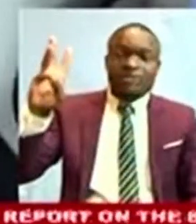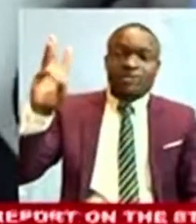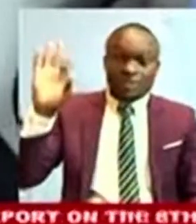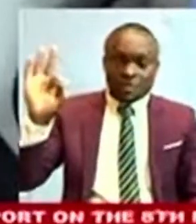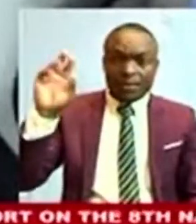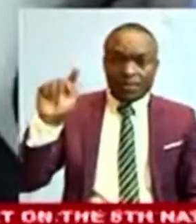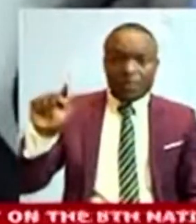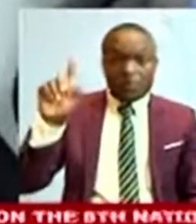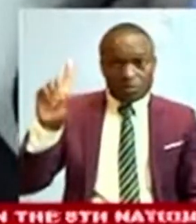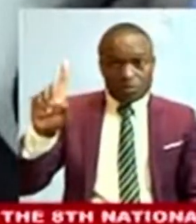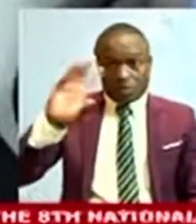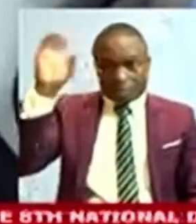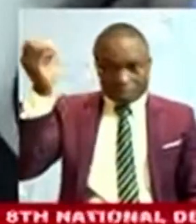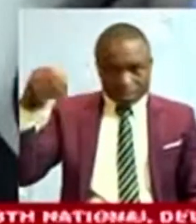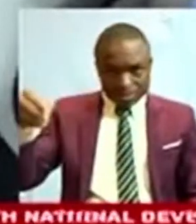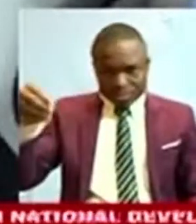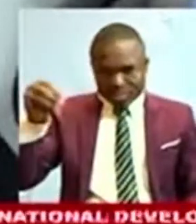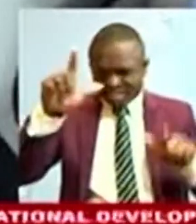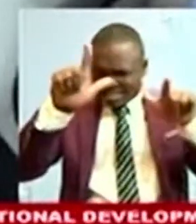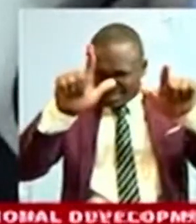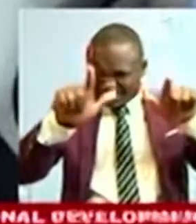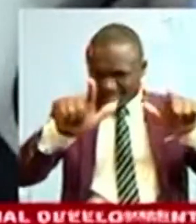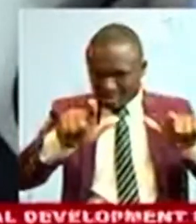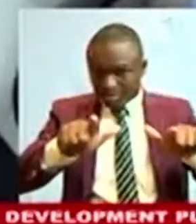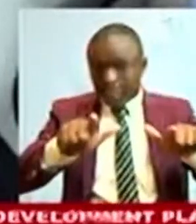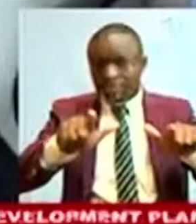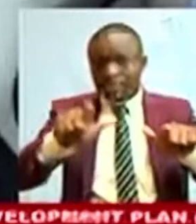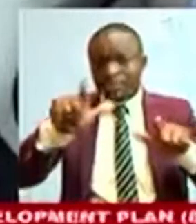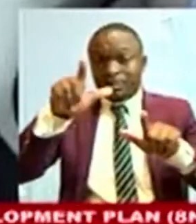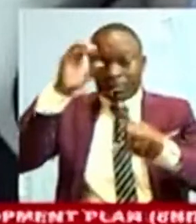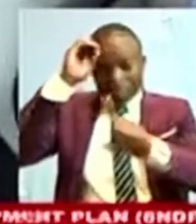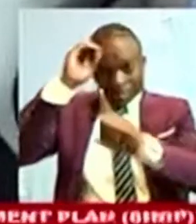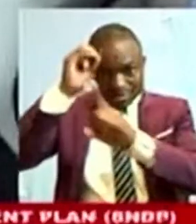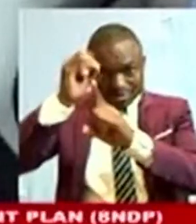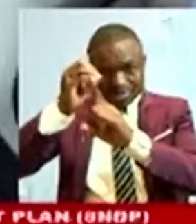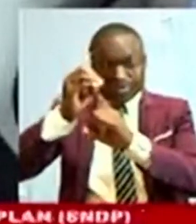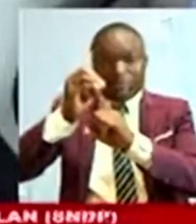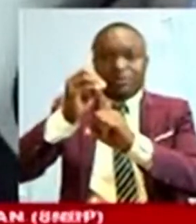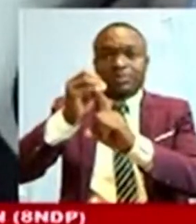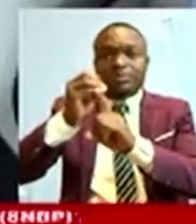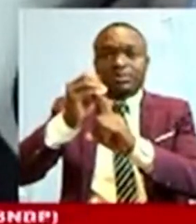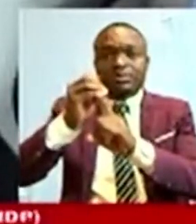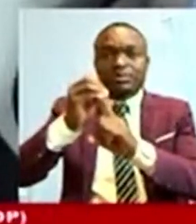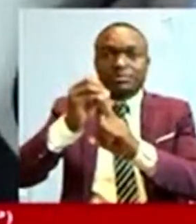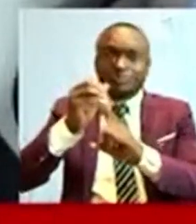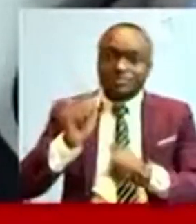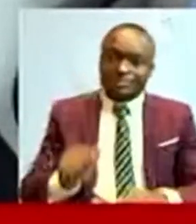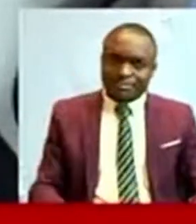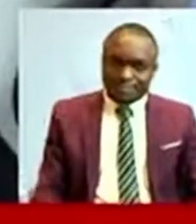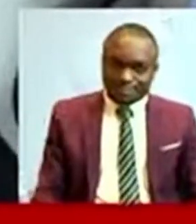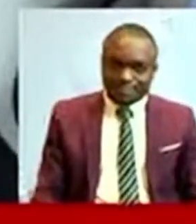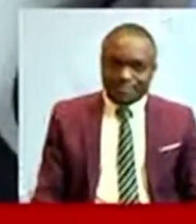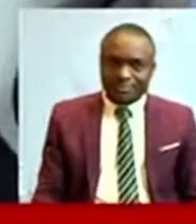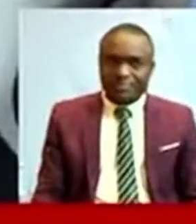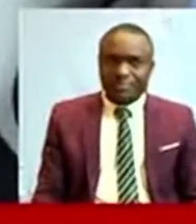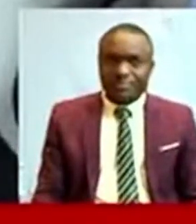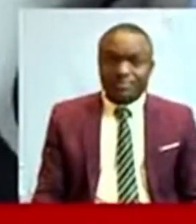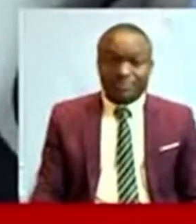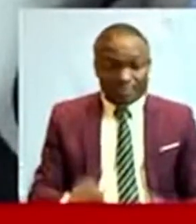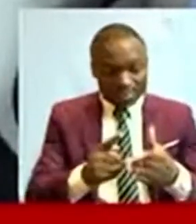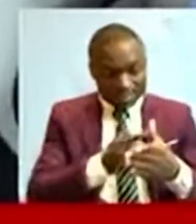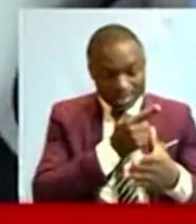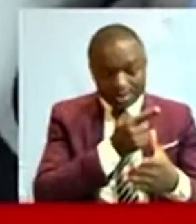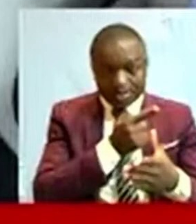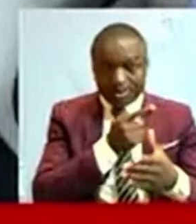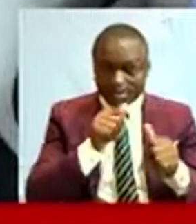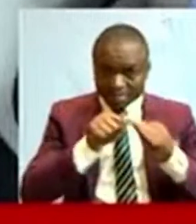69.1%, slightly below the target. The indicator was partially met. The next one, still